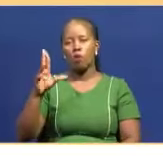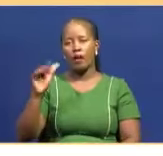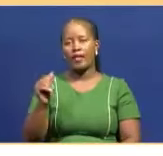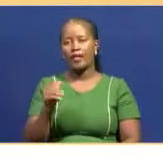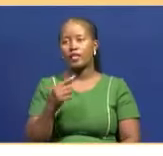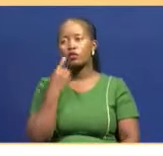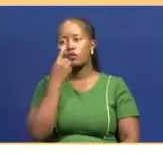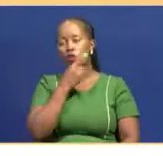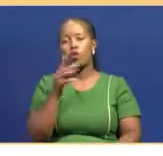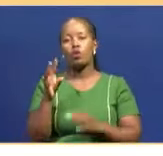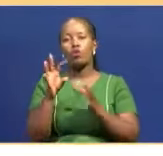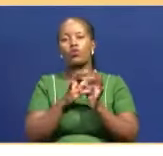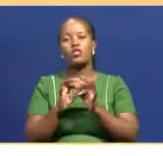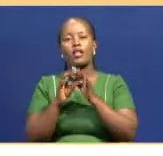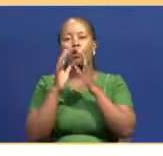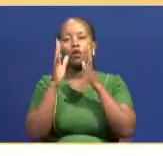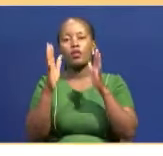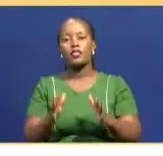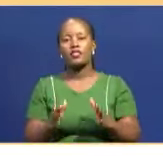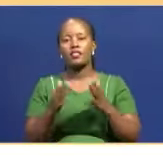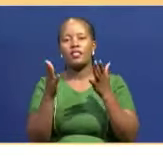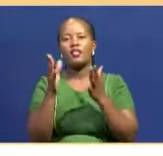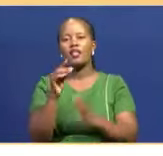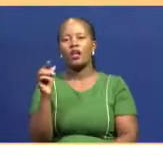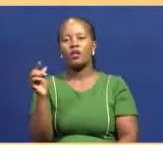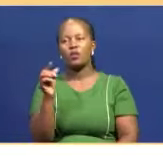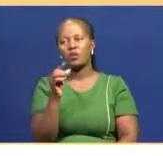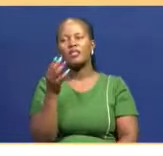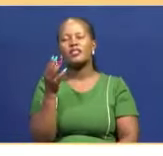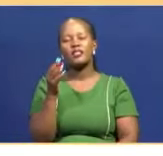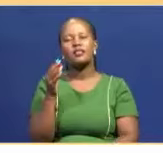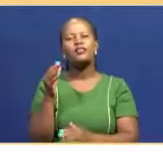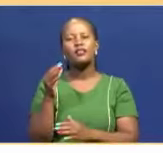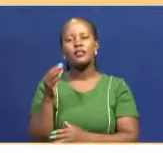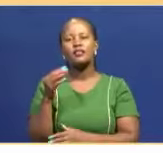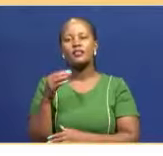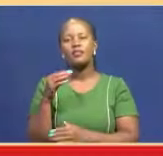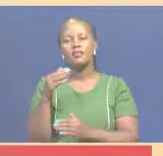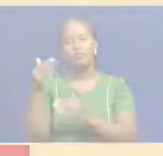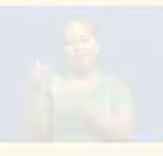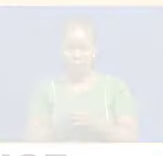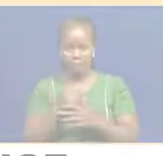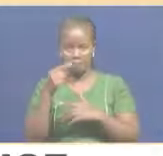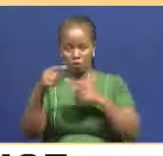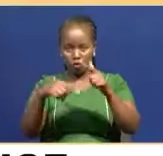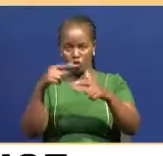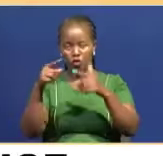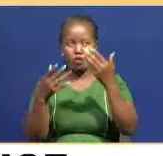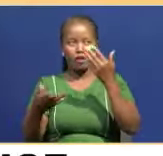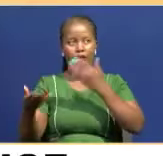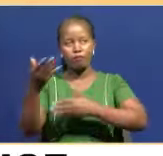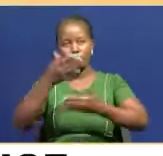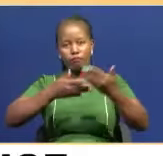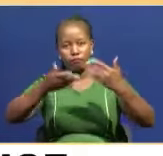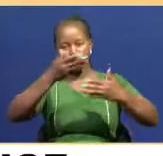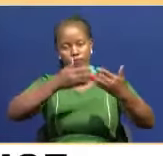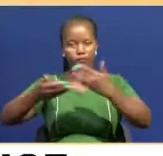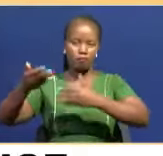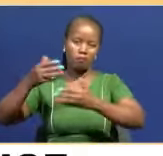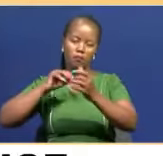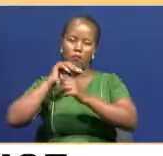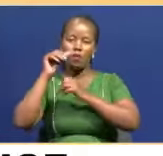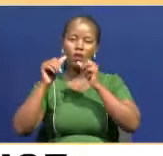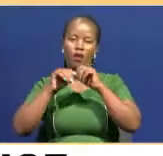chief at the Rugby Super Series. Let's take a short break from this conversation on the Super Series and move over to the Boulevard Hotel conversation. And this is